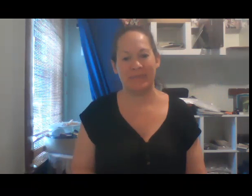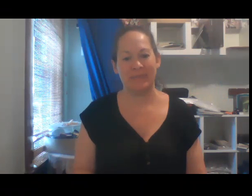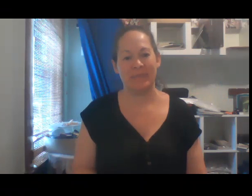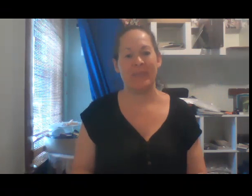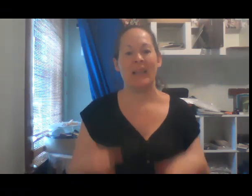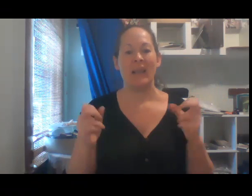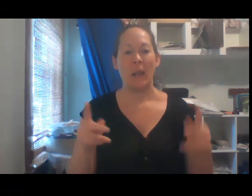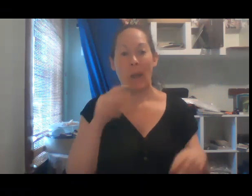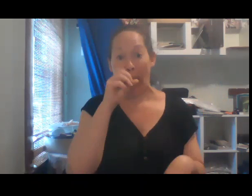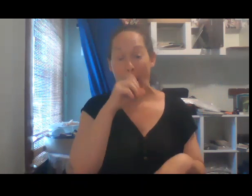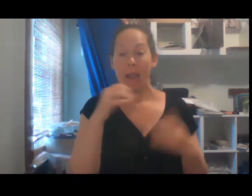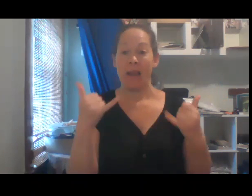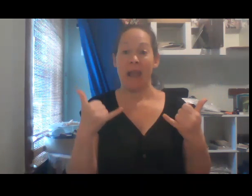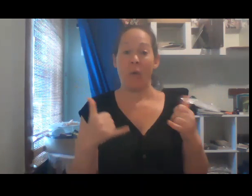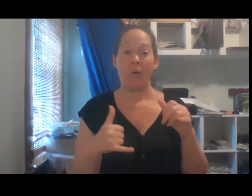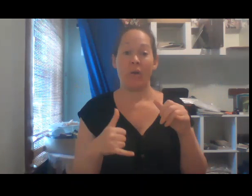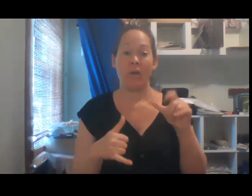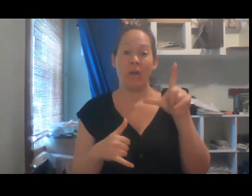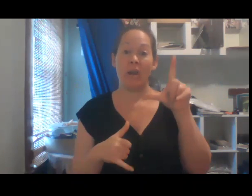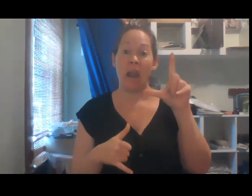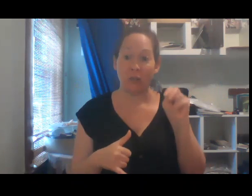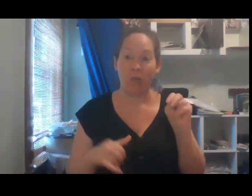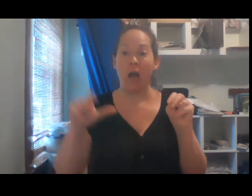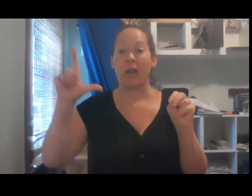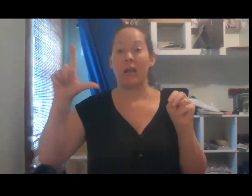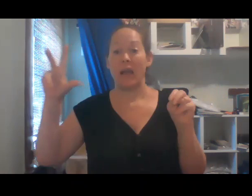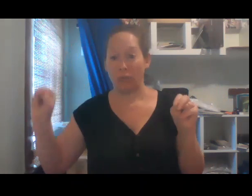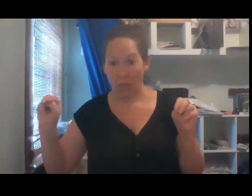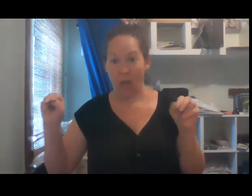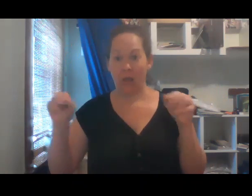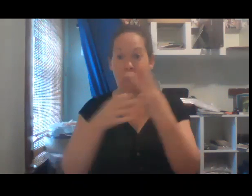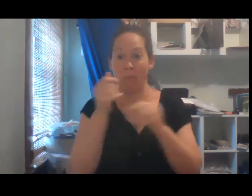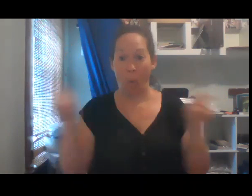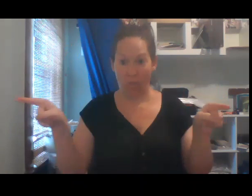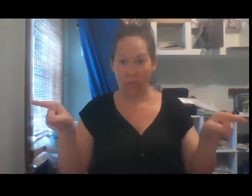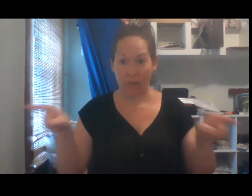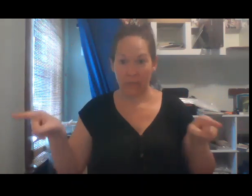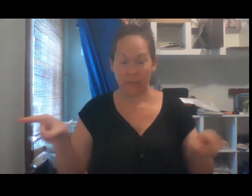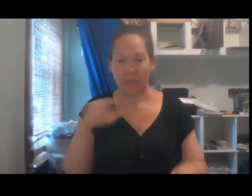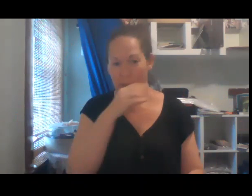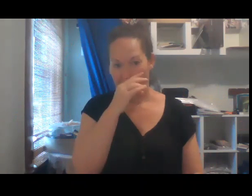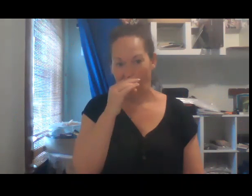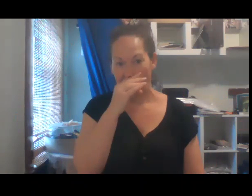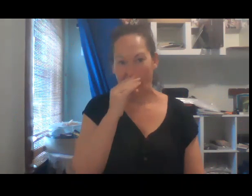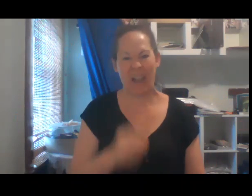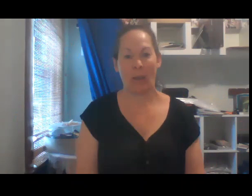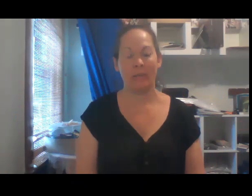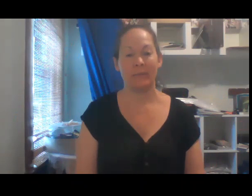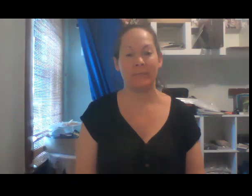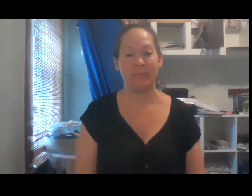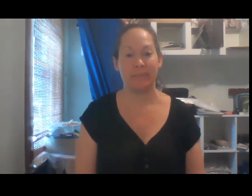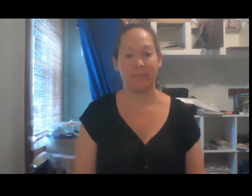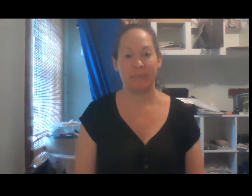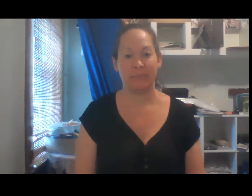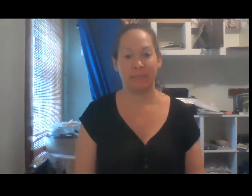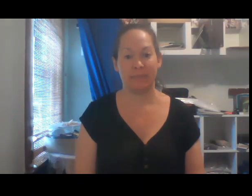Alright, so I'm going to take the natural log of both sides. ln of 1/2 equals ln of